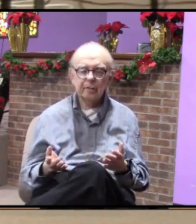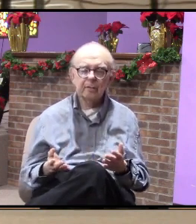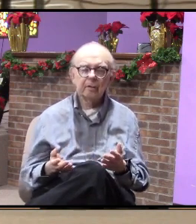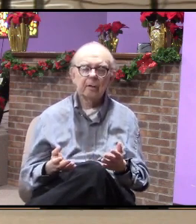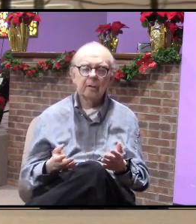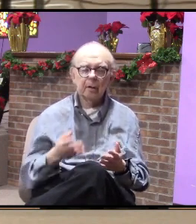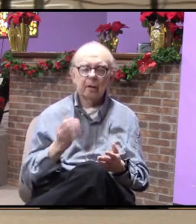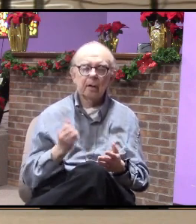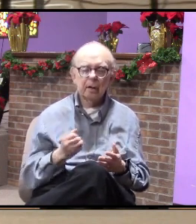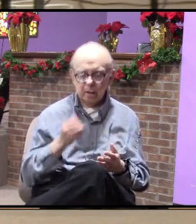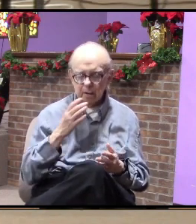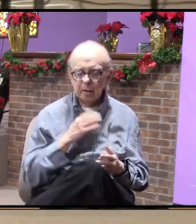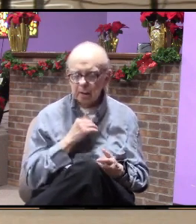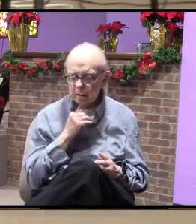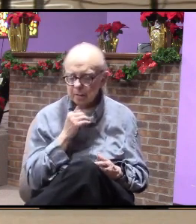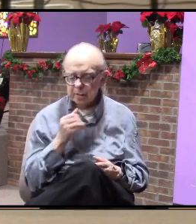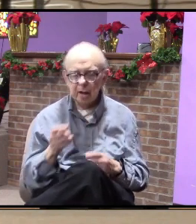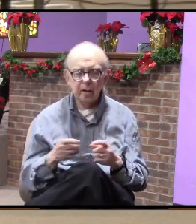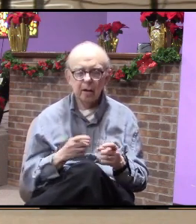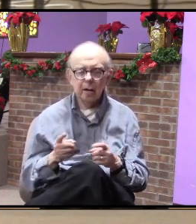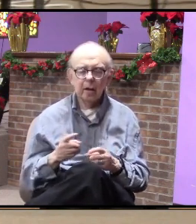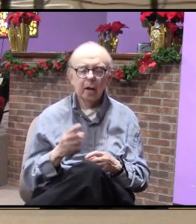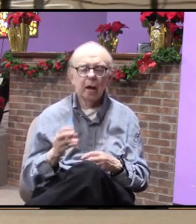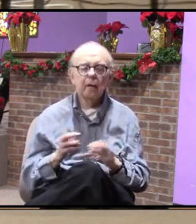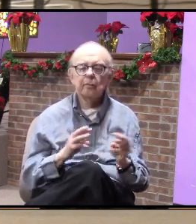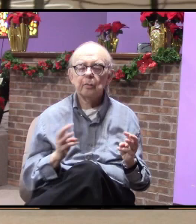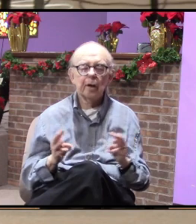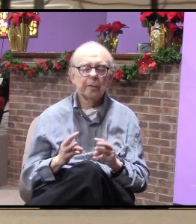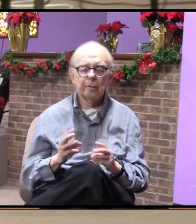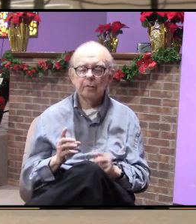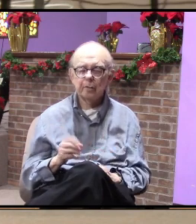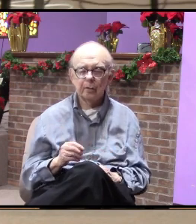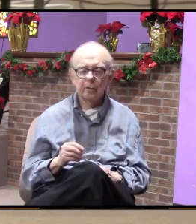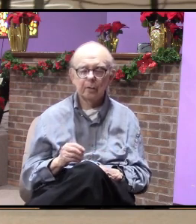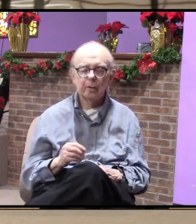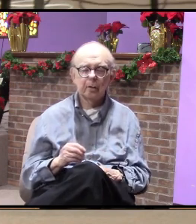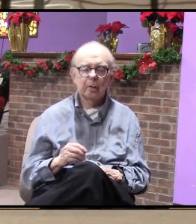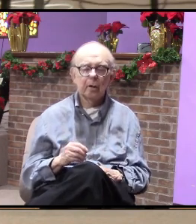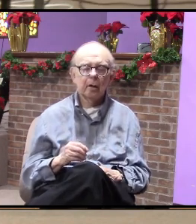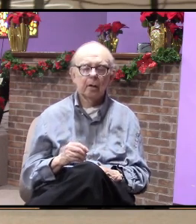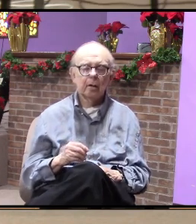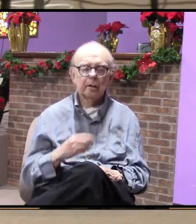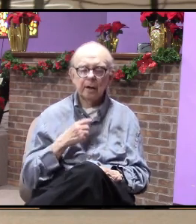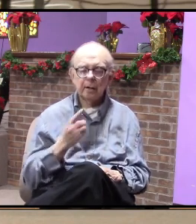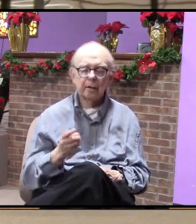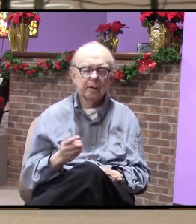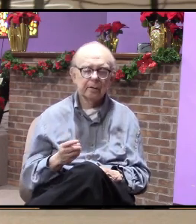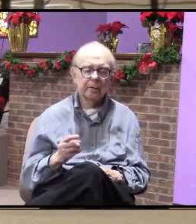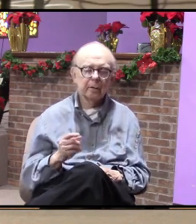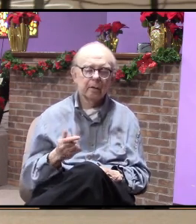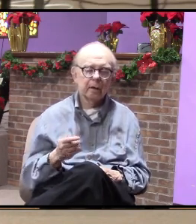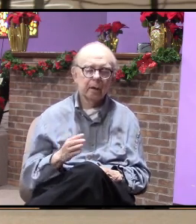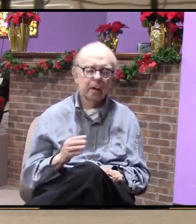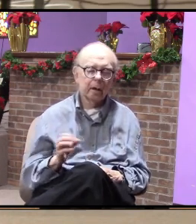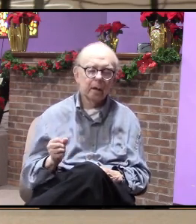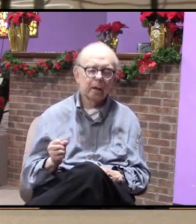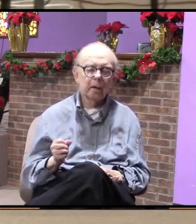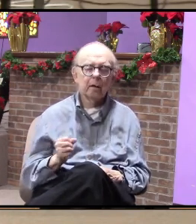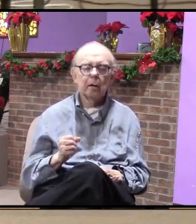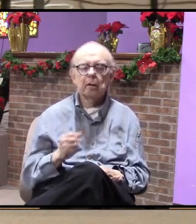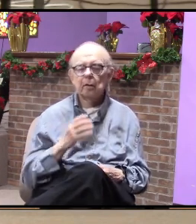okay? Because man is not in control of the weather. They can say we're in global warming,